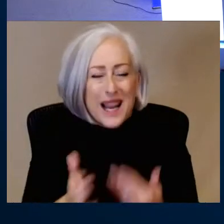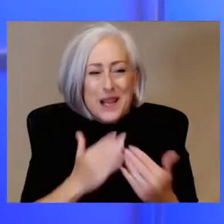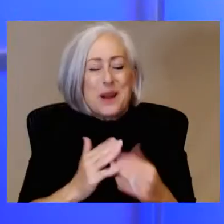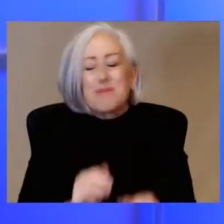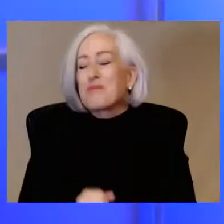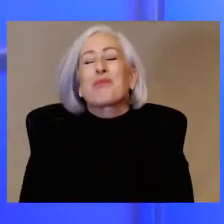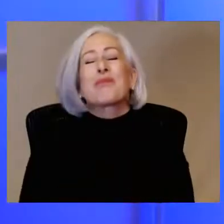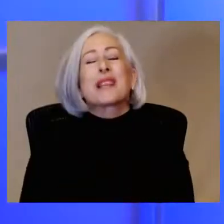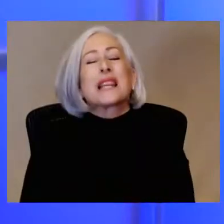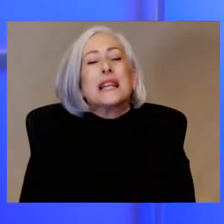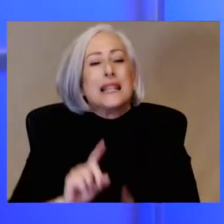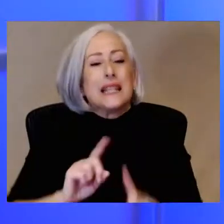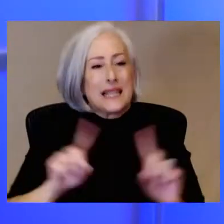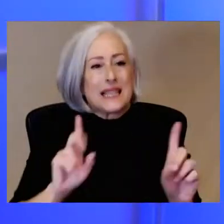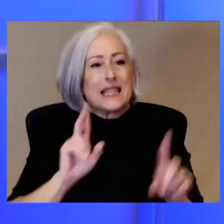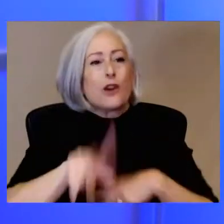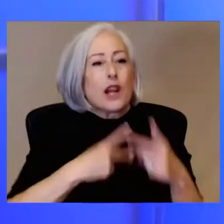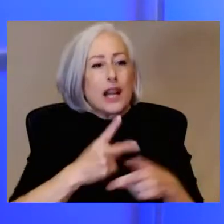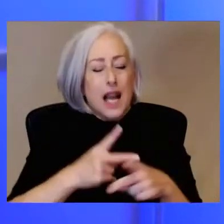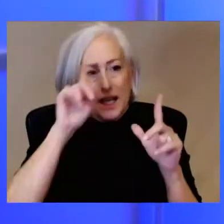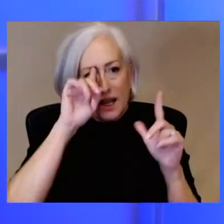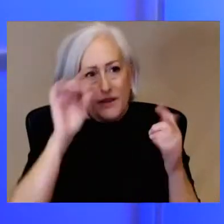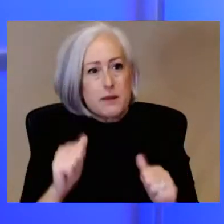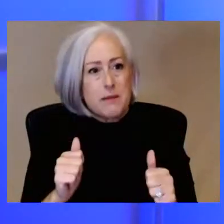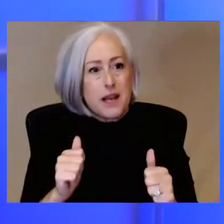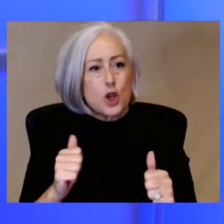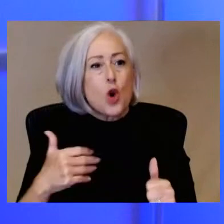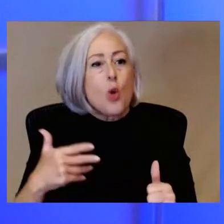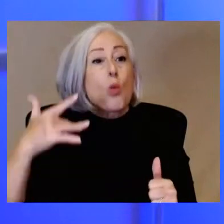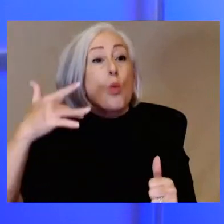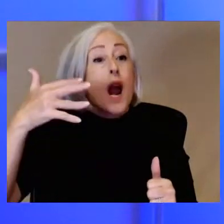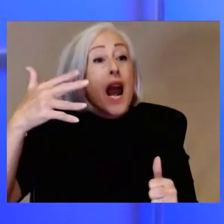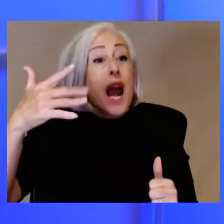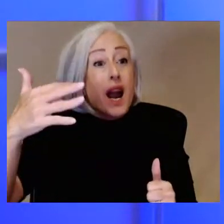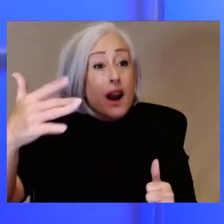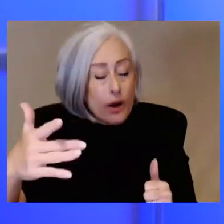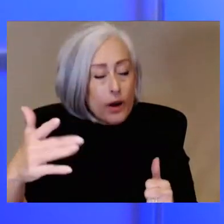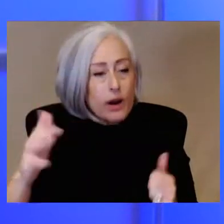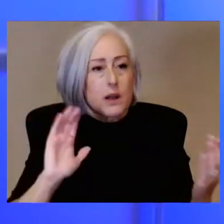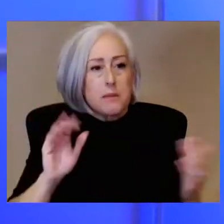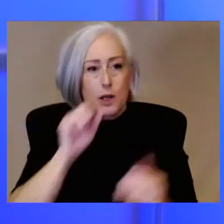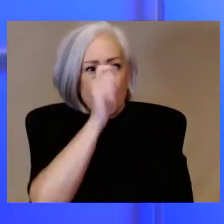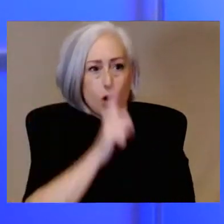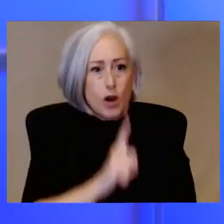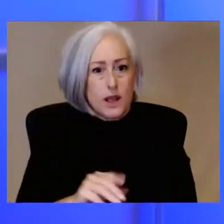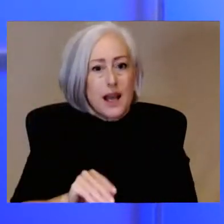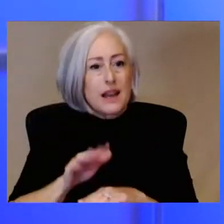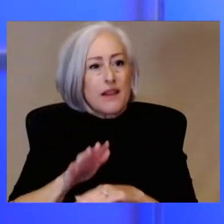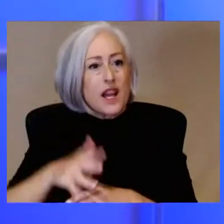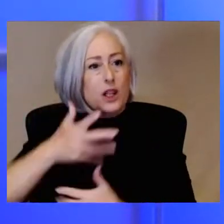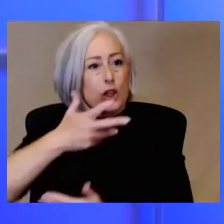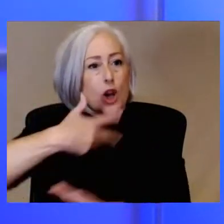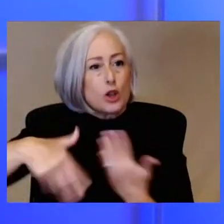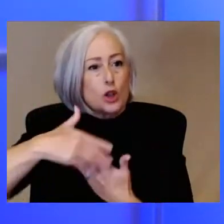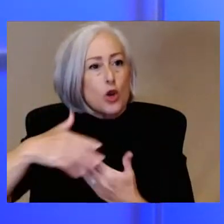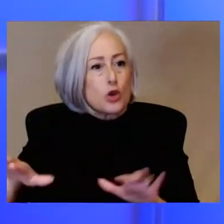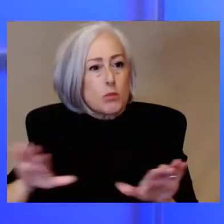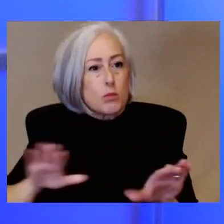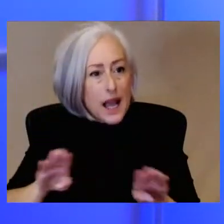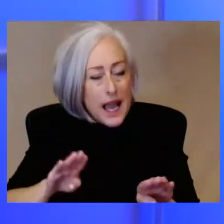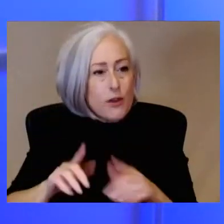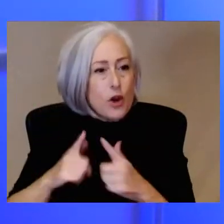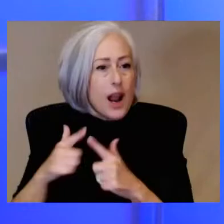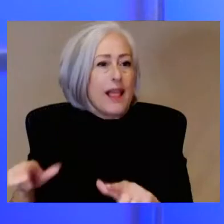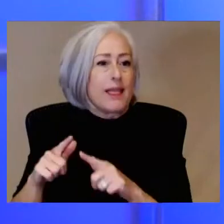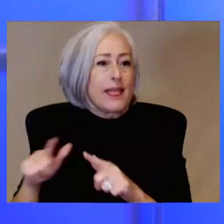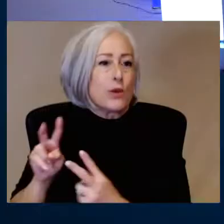it's a different form of dementia. It's very rare, but and very different than Alzheimer's. It affects social behavior and language often,